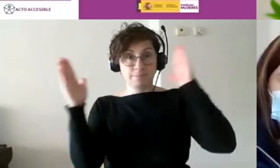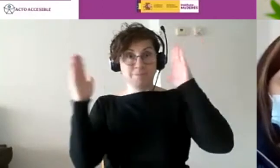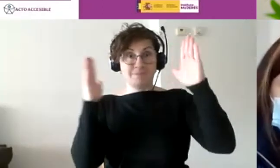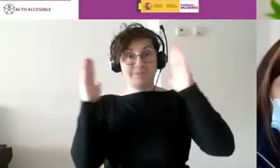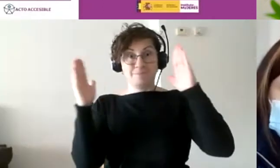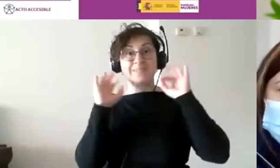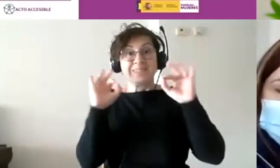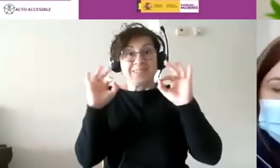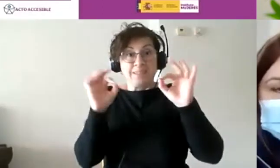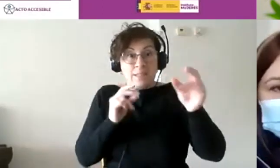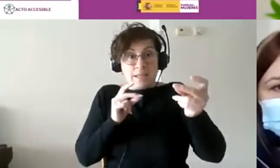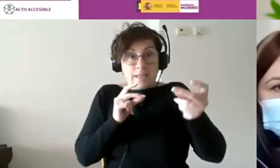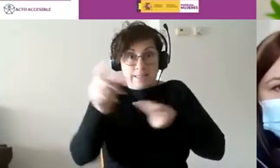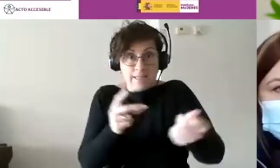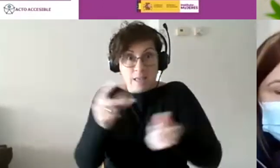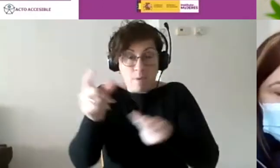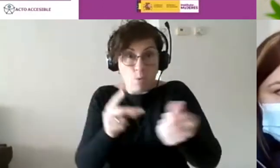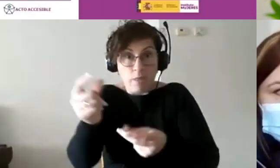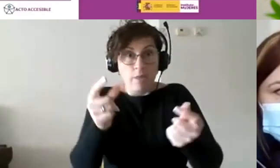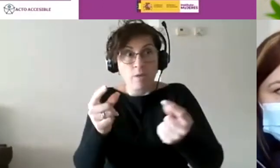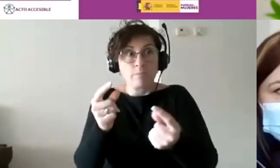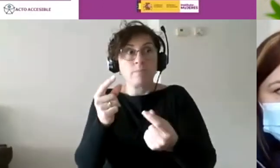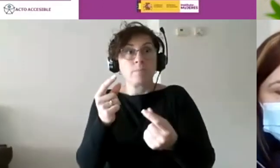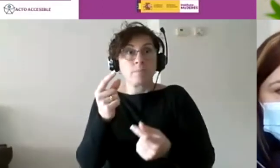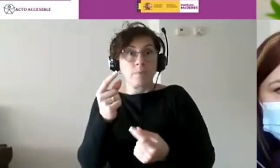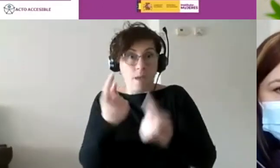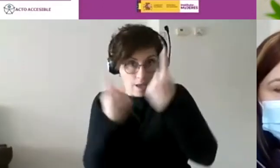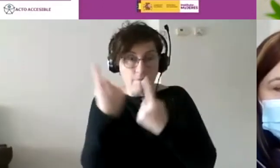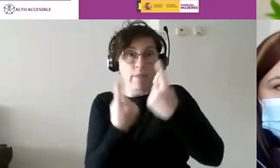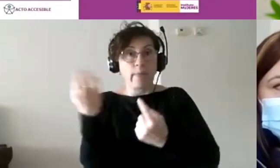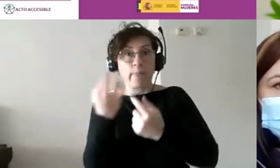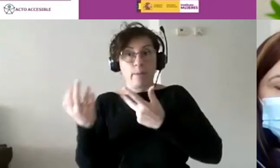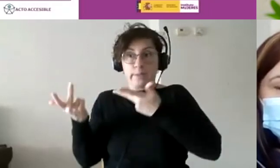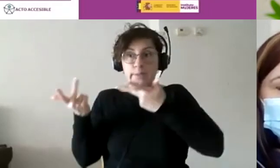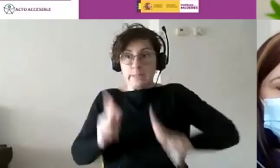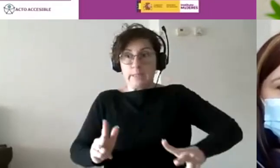long time in one place, and their legs are swallowed, and they